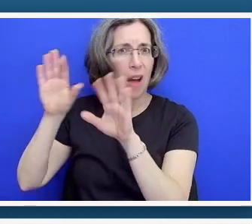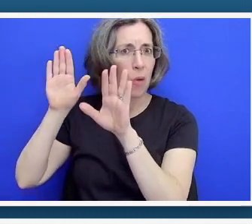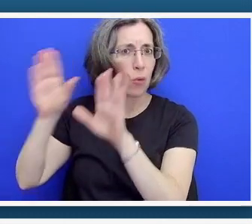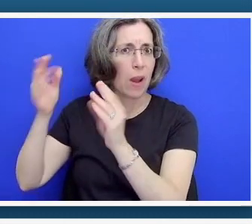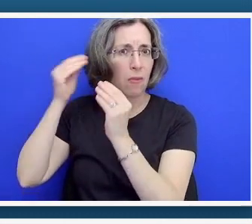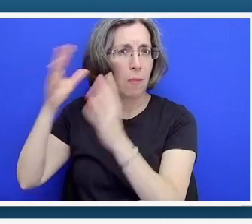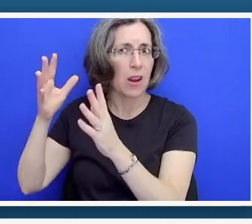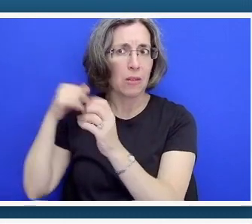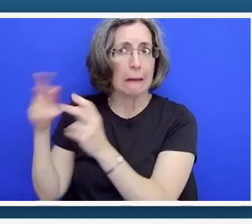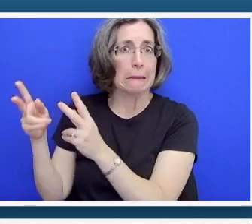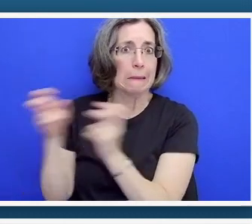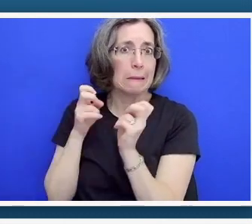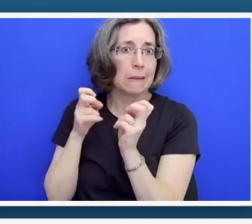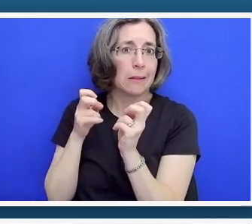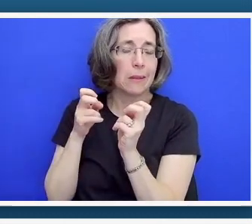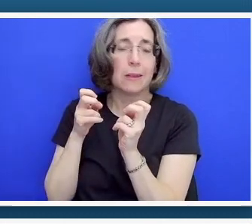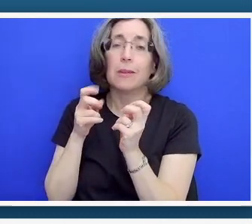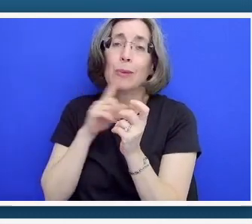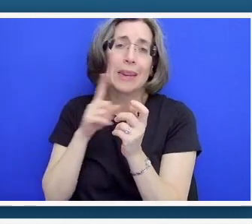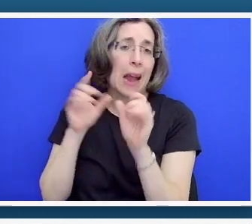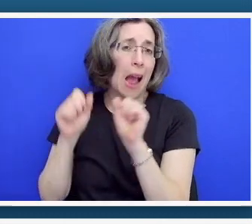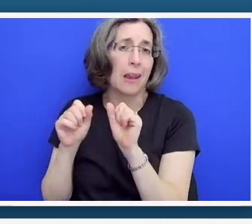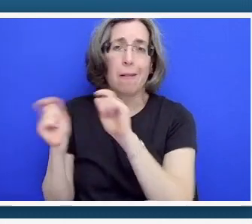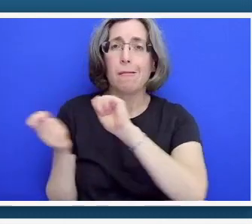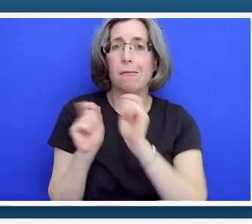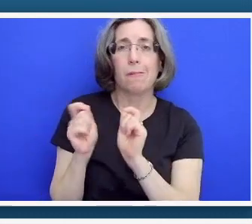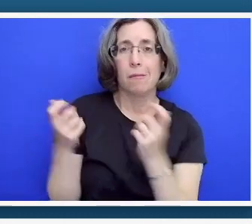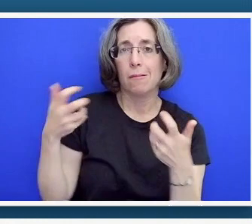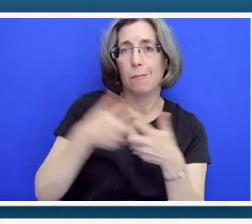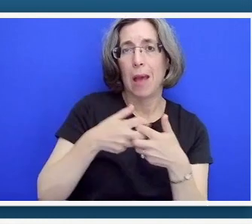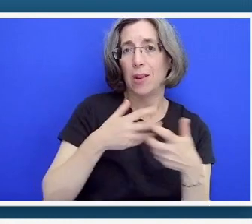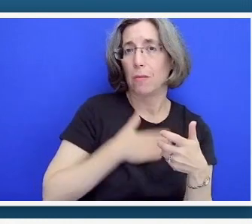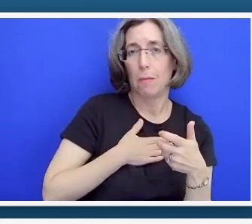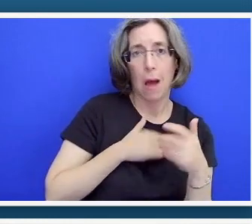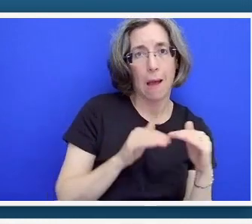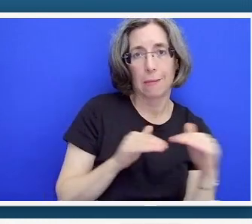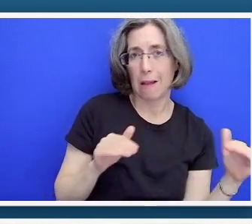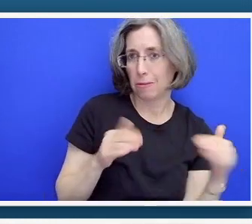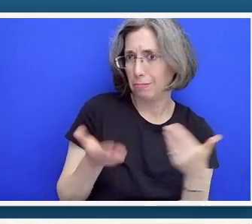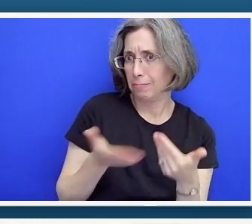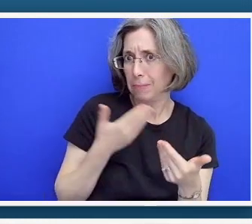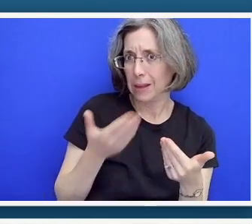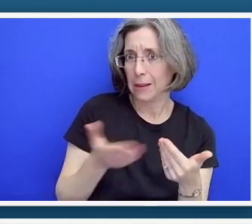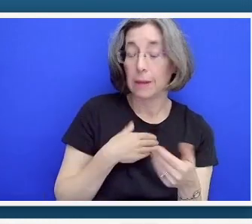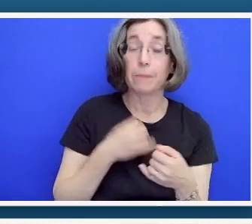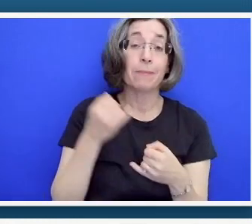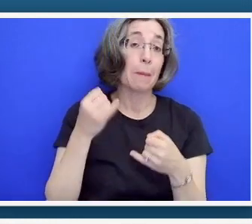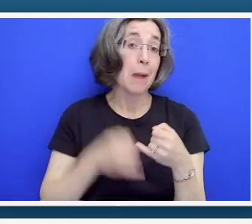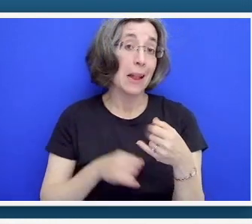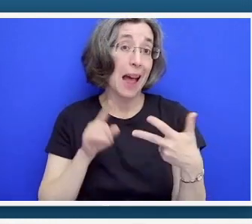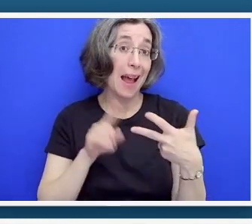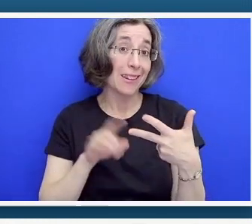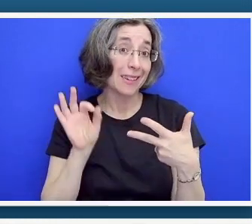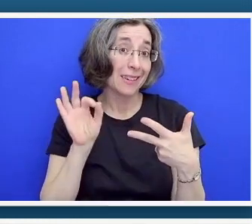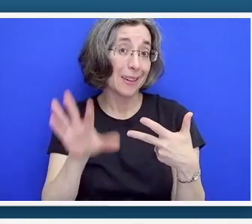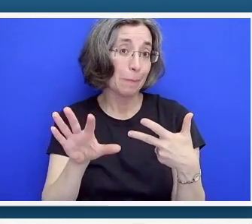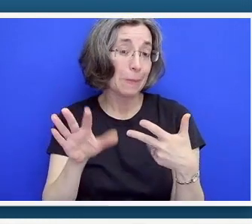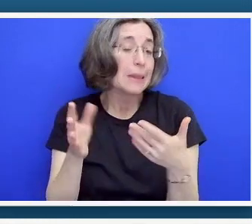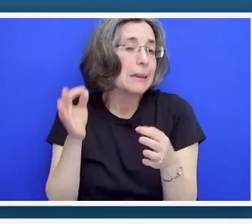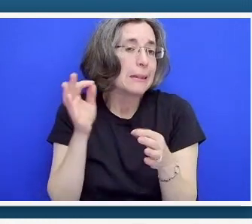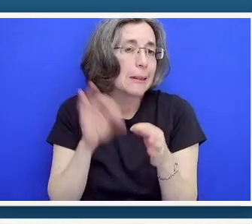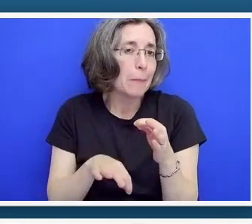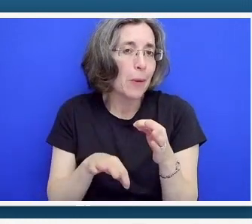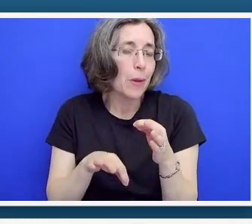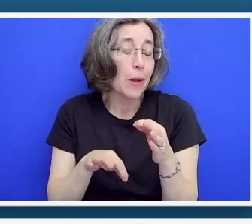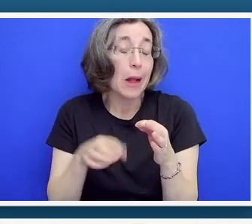you just modify it for your context. And my last tip is a very simple one, but one that I learned by